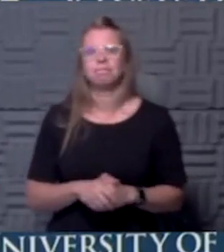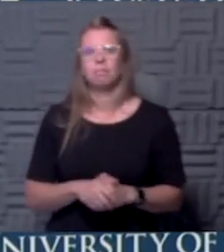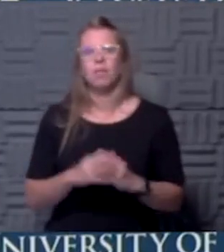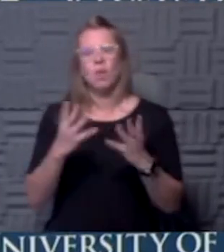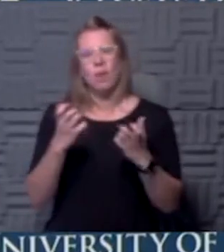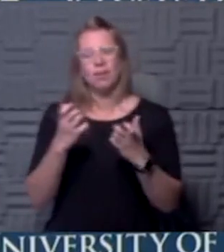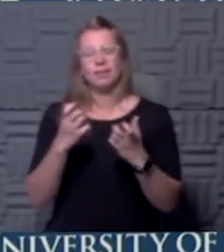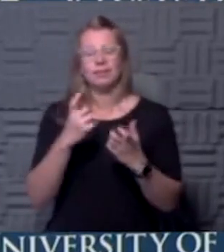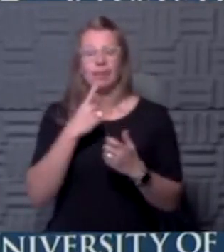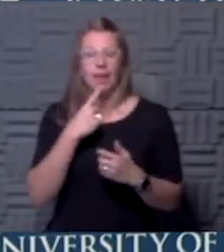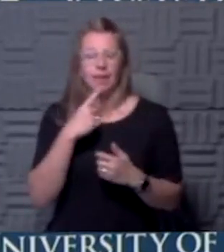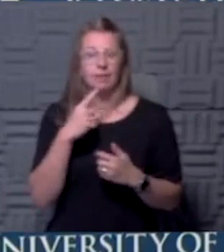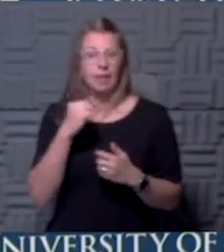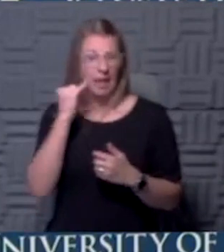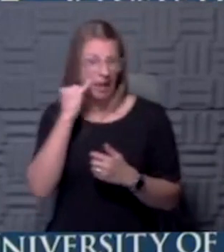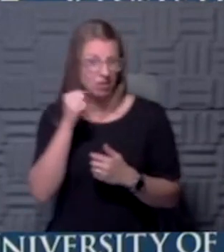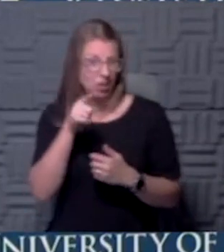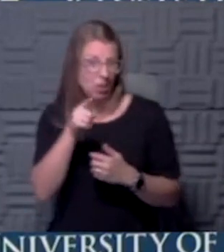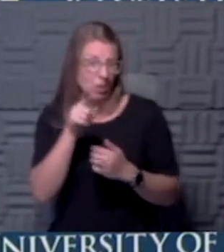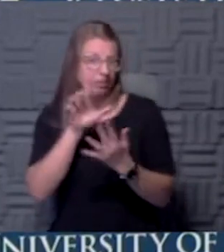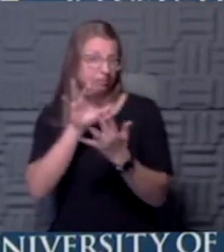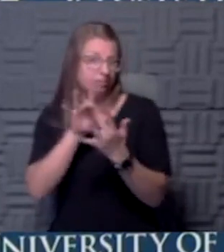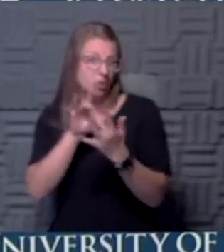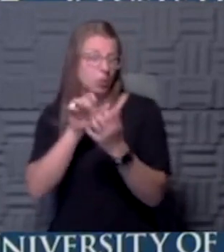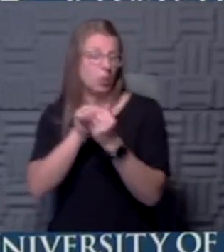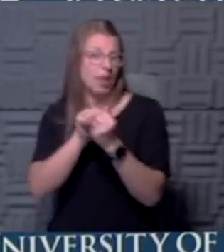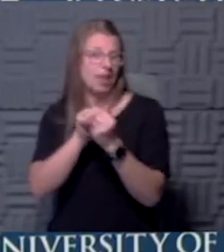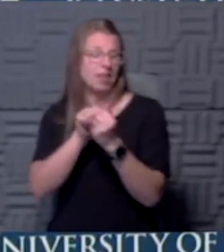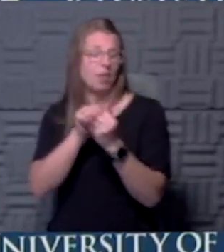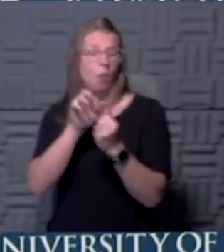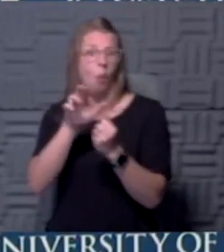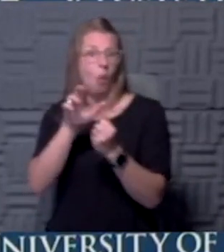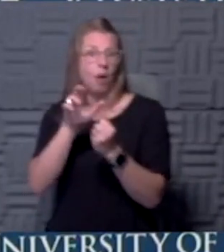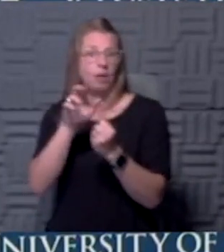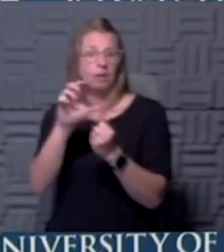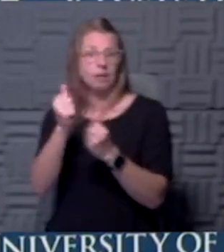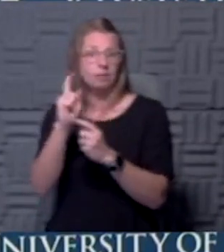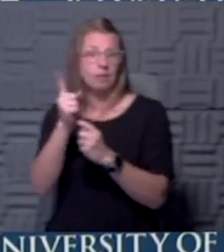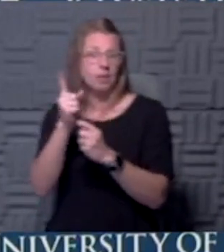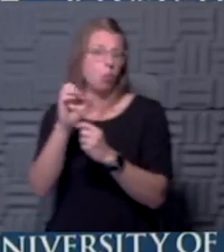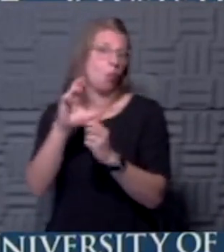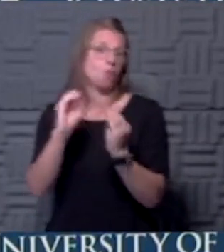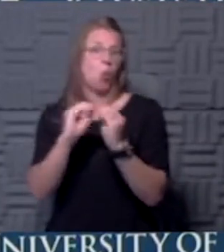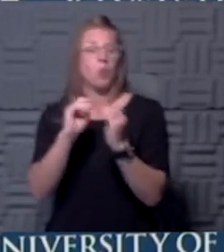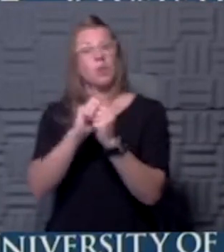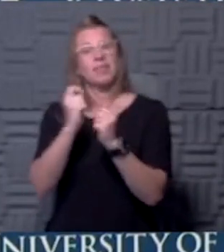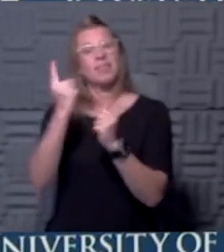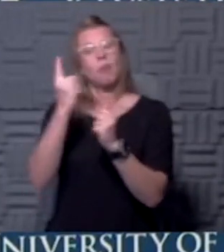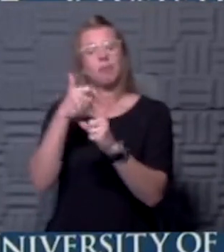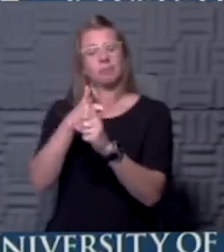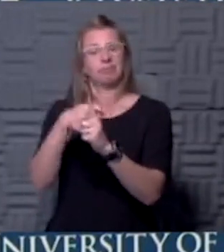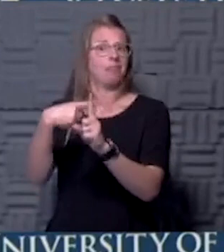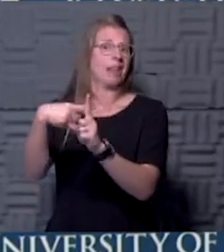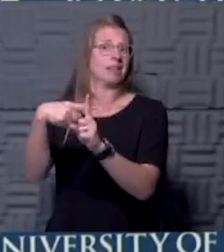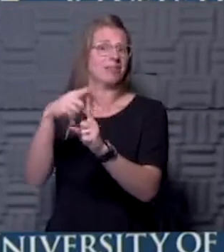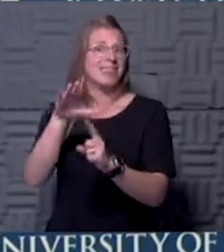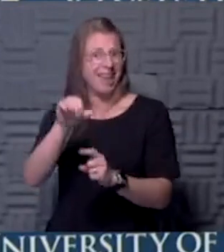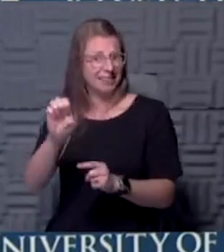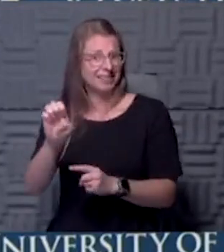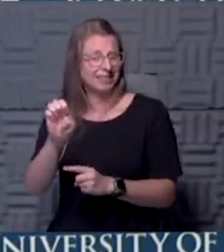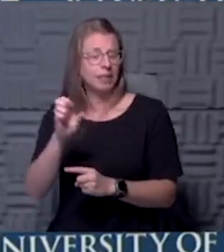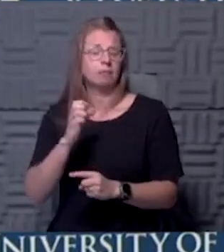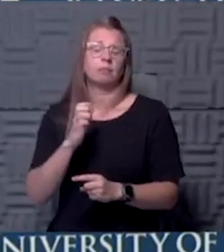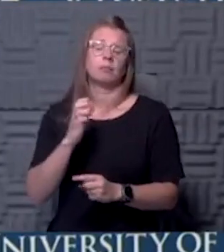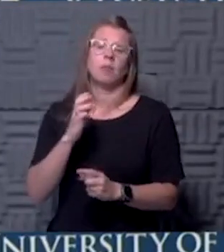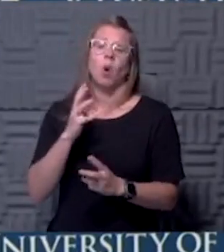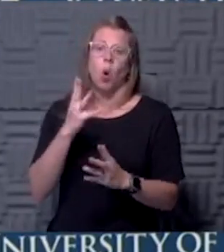know that you've been in touch or in contact for 10 minutes or more with someone who is a positive case, we really